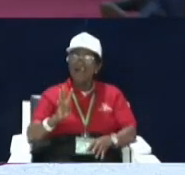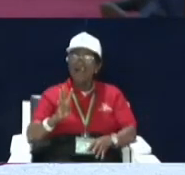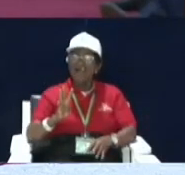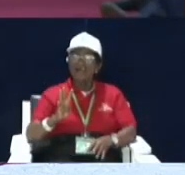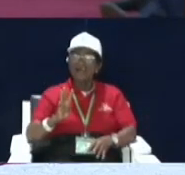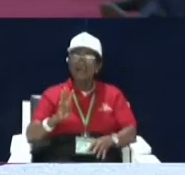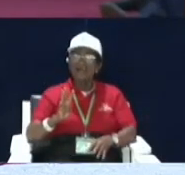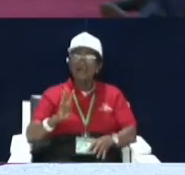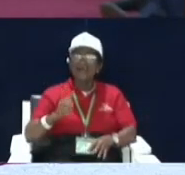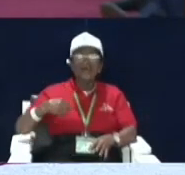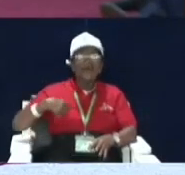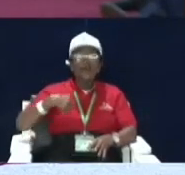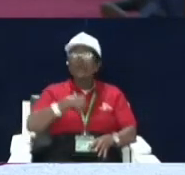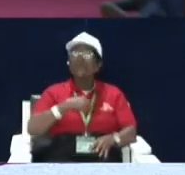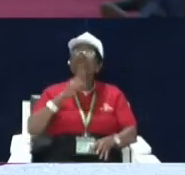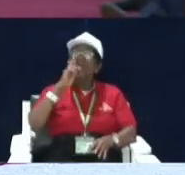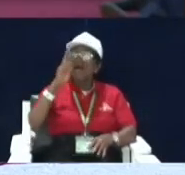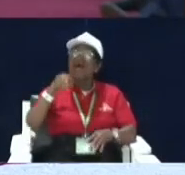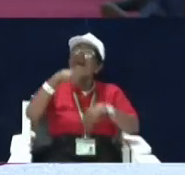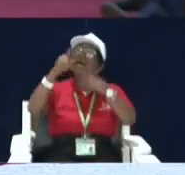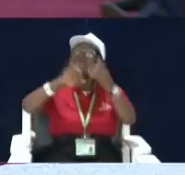We're going to round 10.